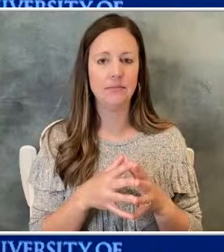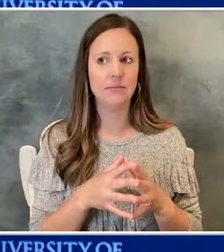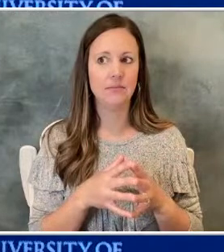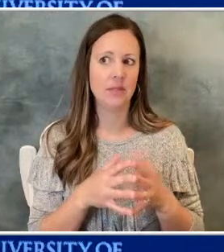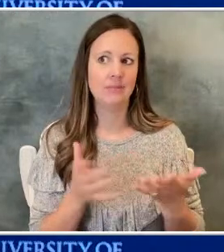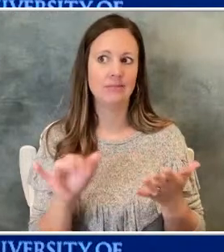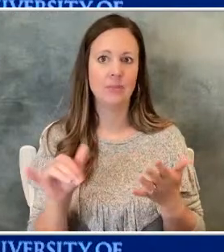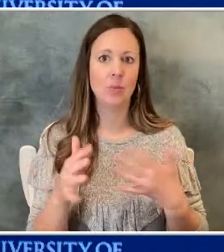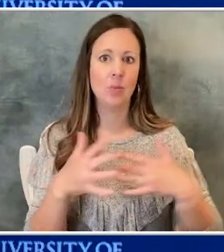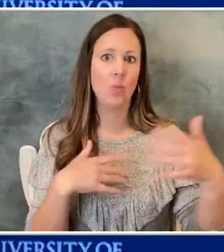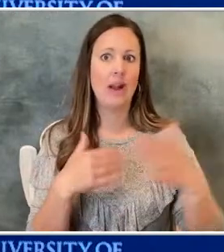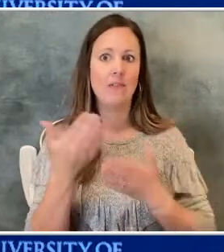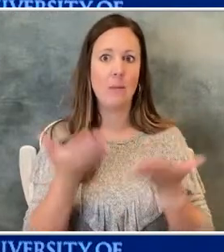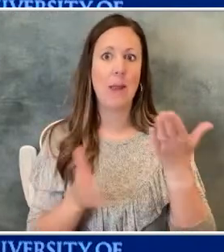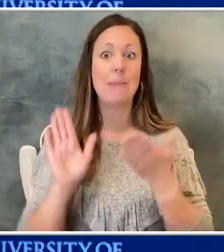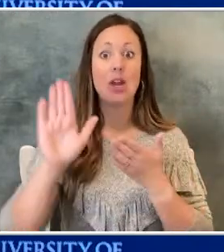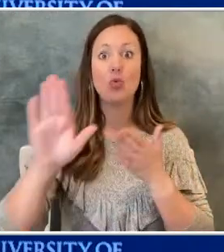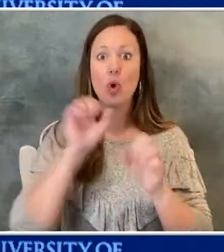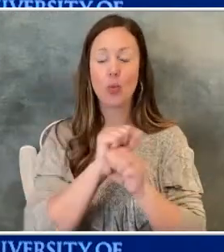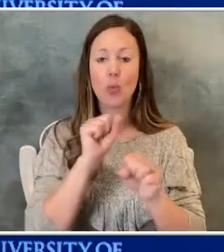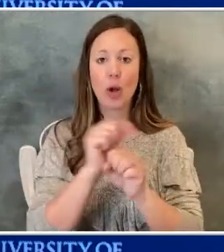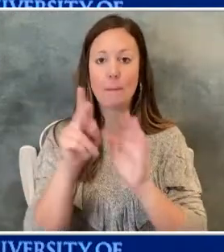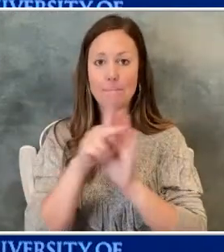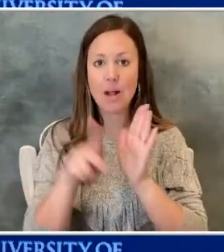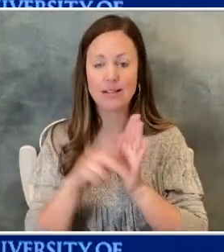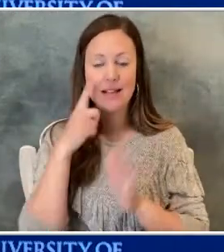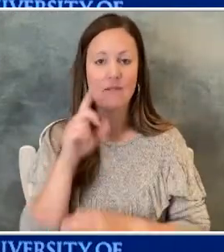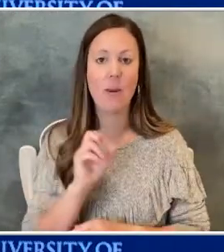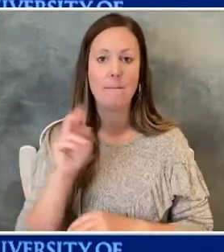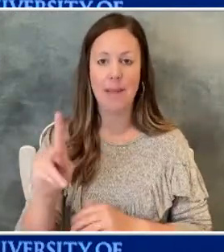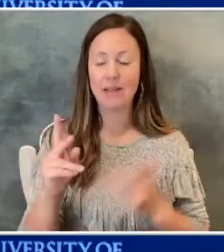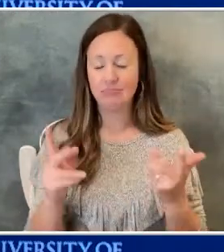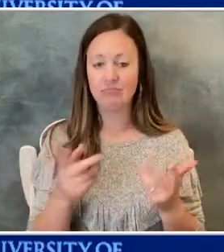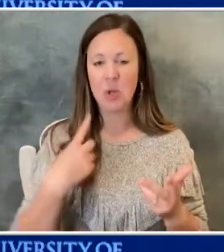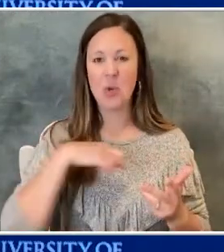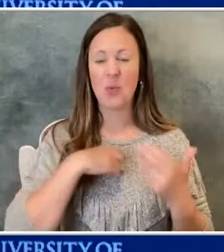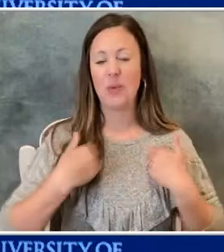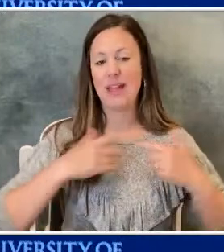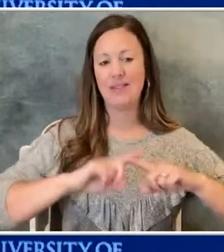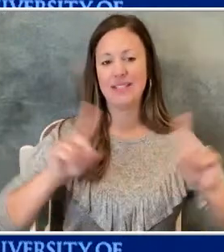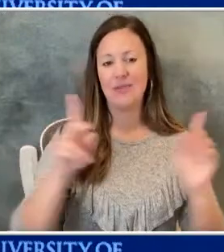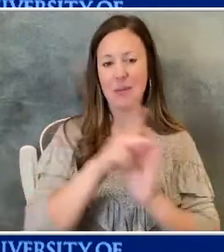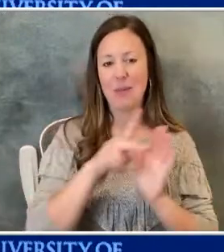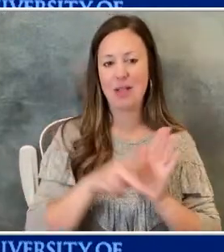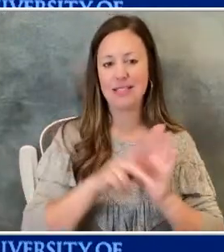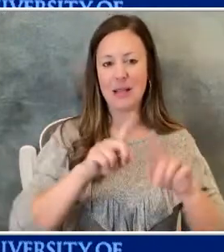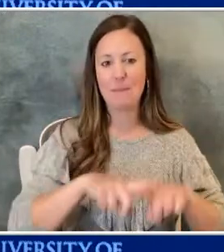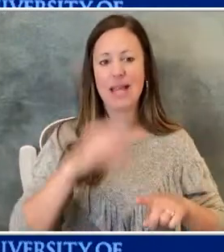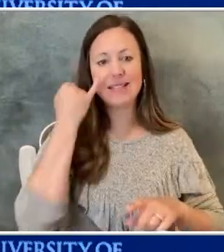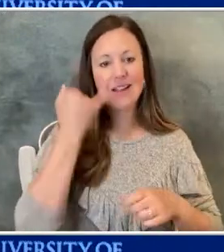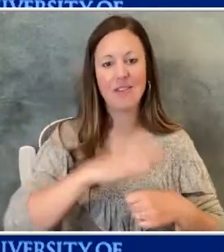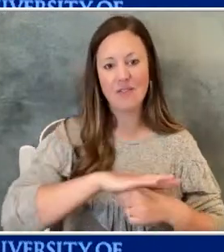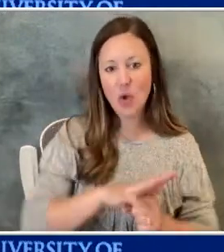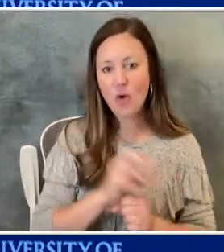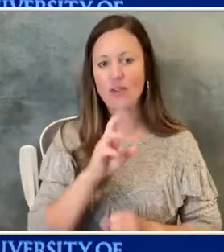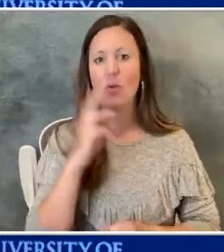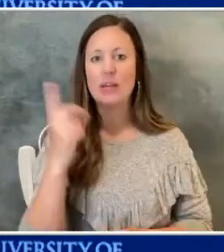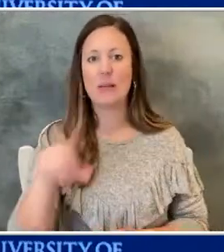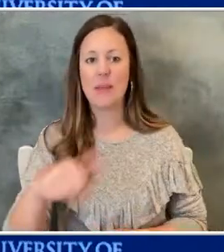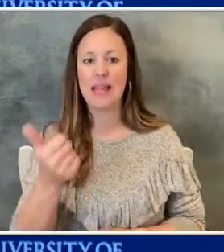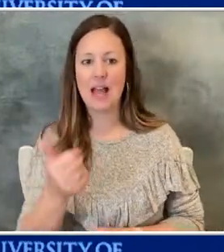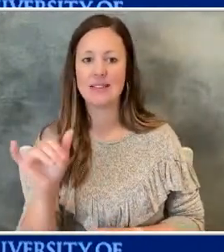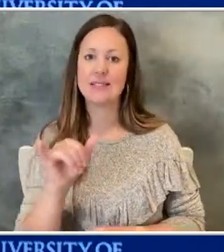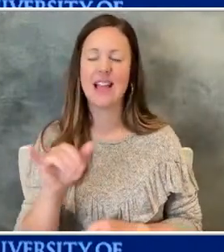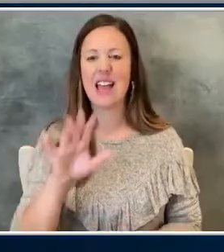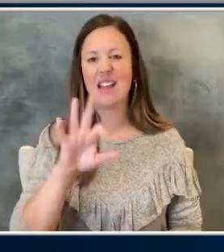maybe your institution's policy is for returning to work. I know certainly we have different policies based on if it's COVID or something else such as influenza.